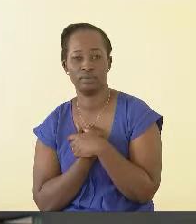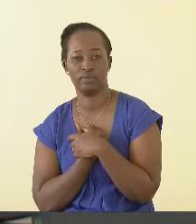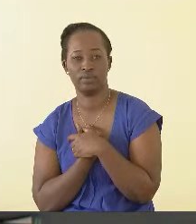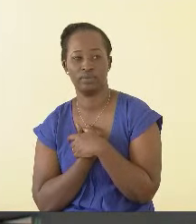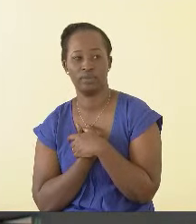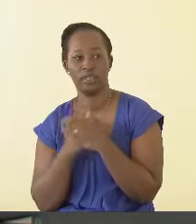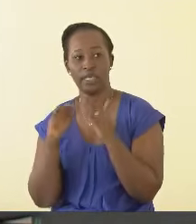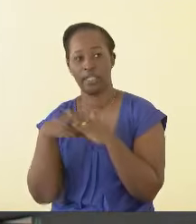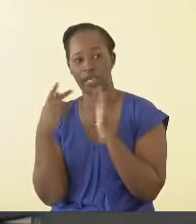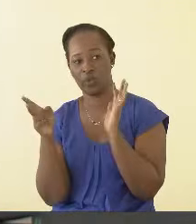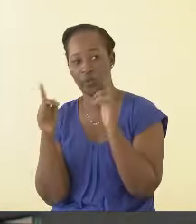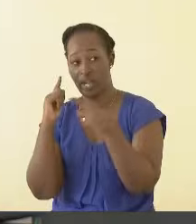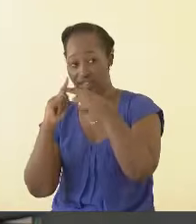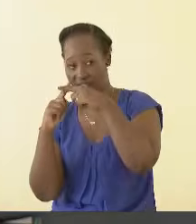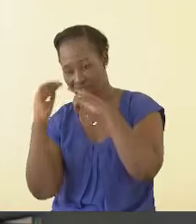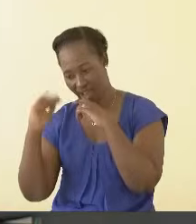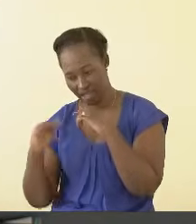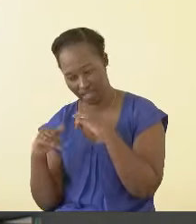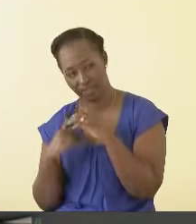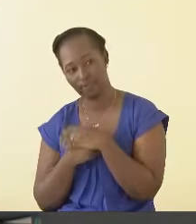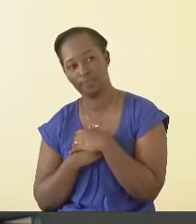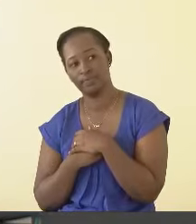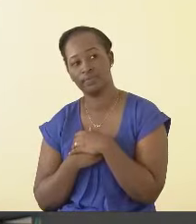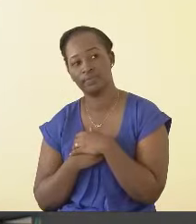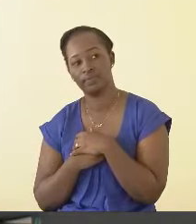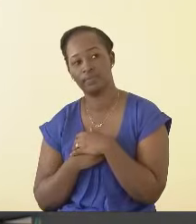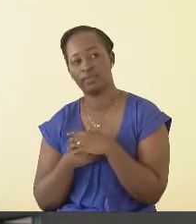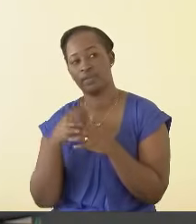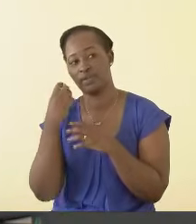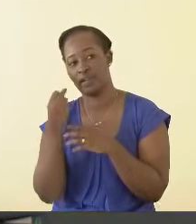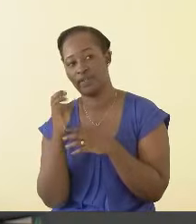3,150,000. Then you add here. Here we have